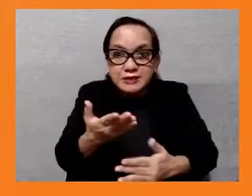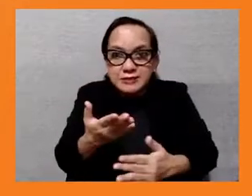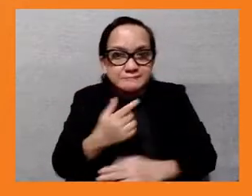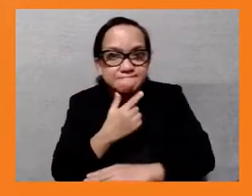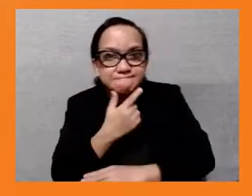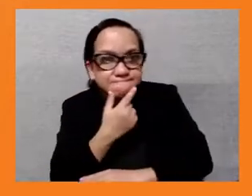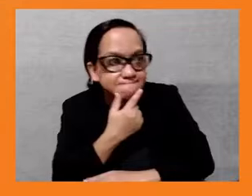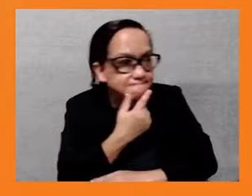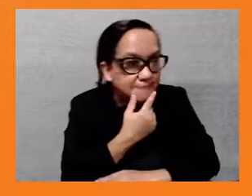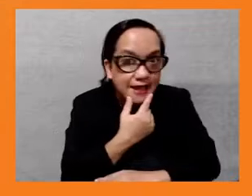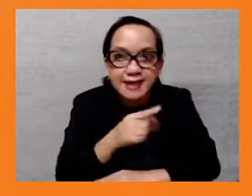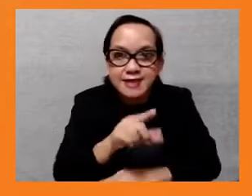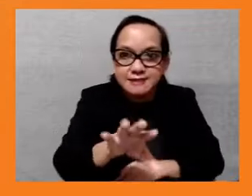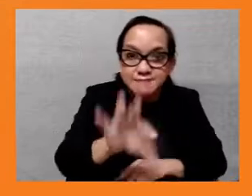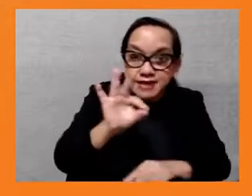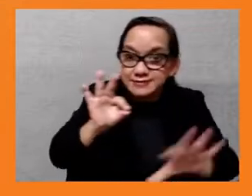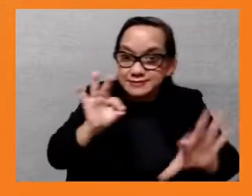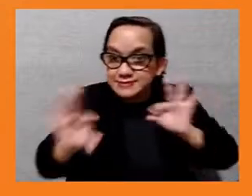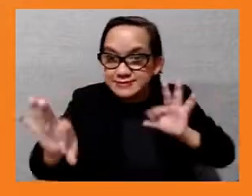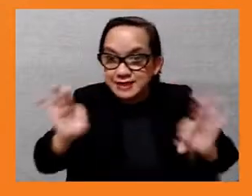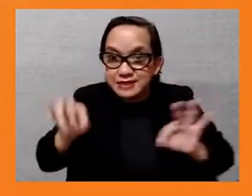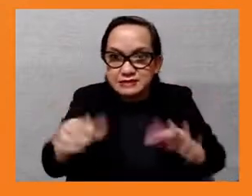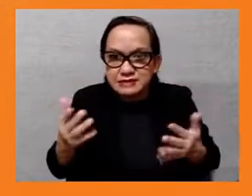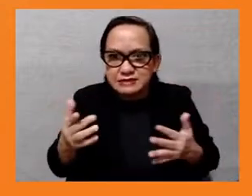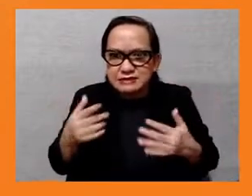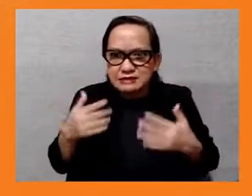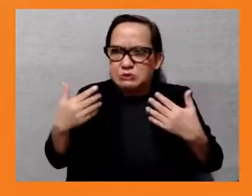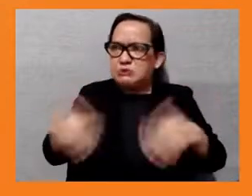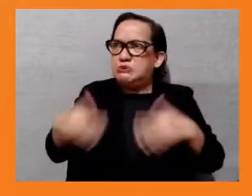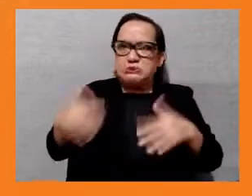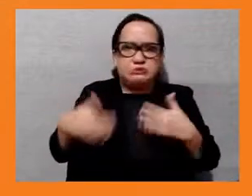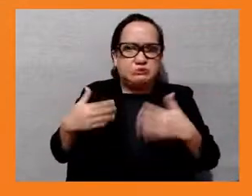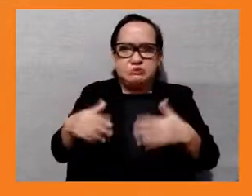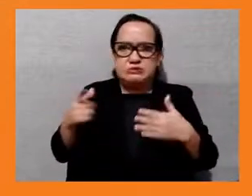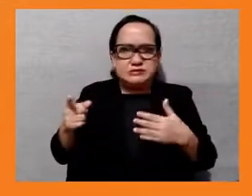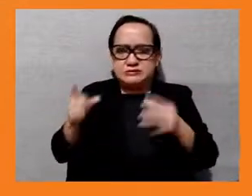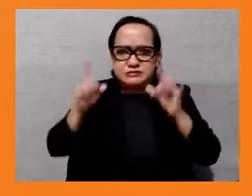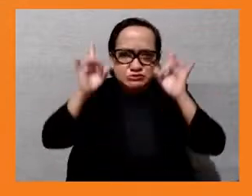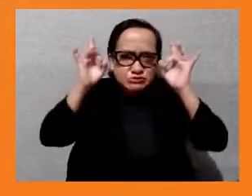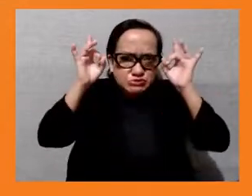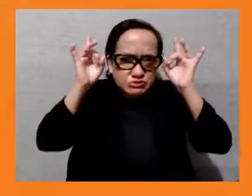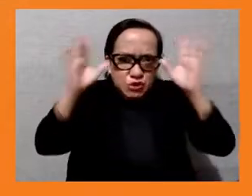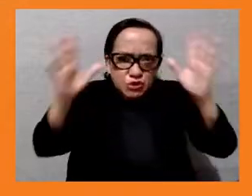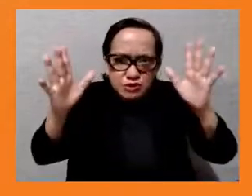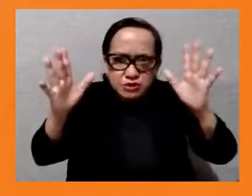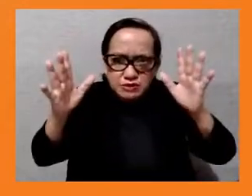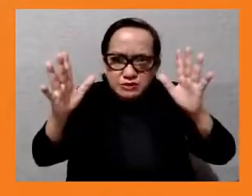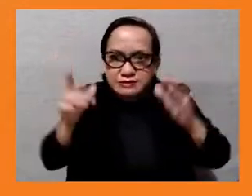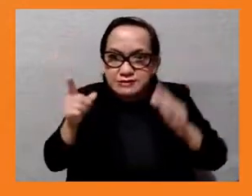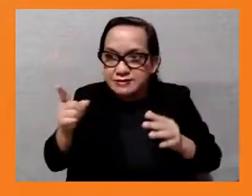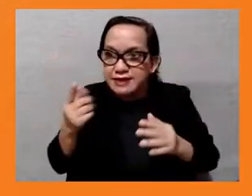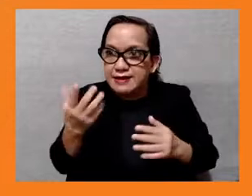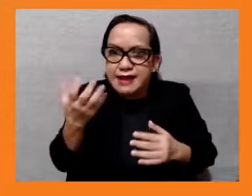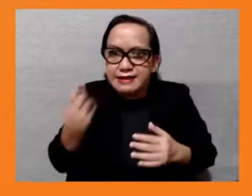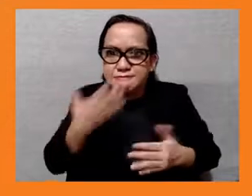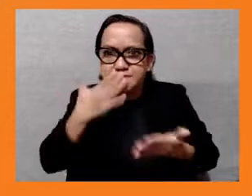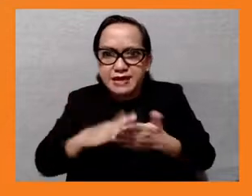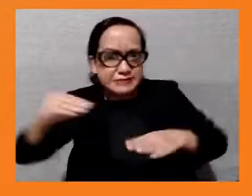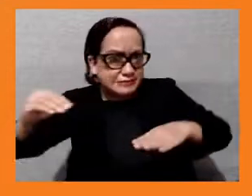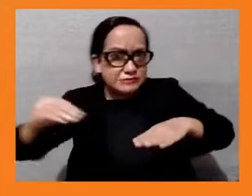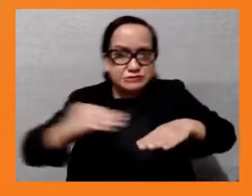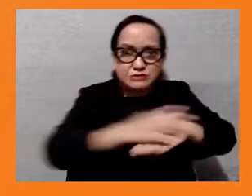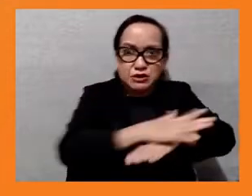needs of the communities and the culture that we're working in. And it really does need to continue all the way through project preparation and implementation. And I think